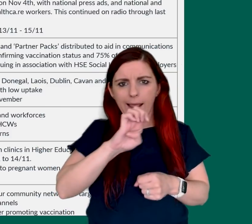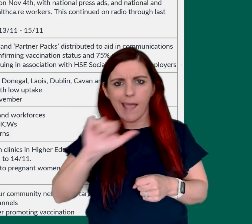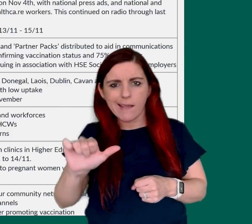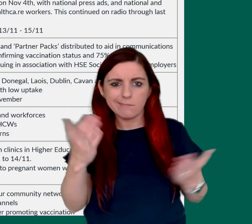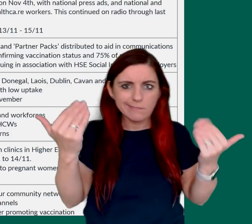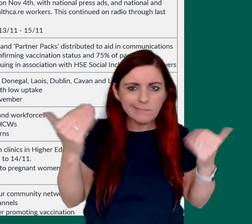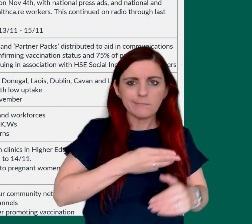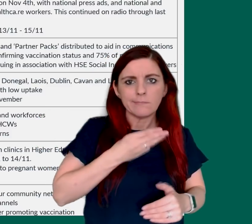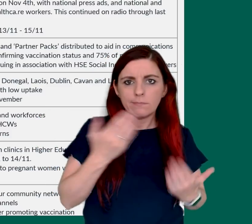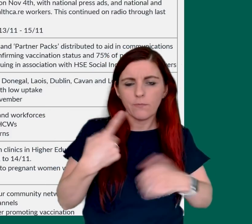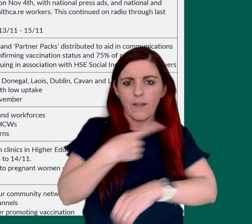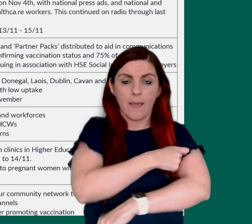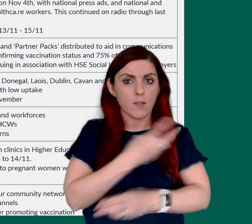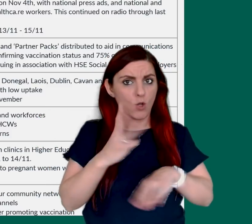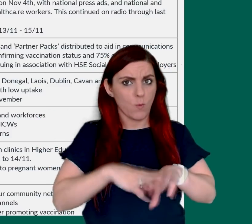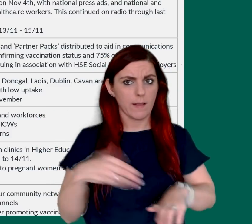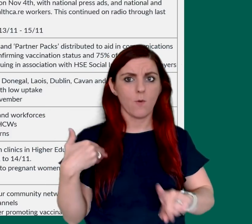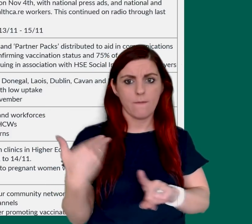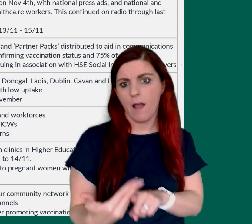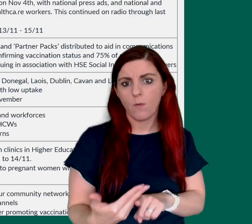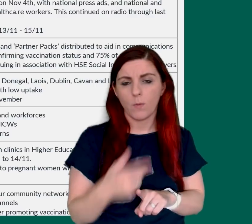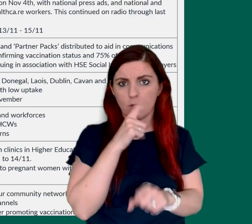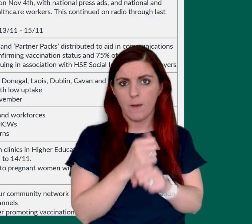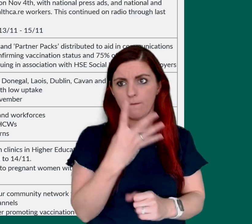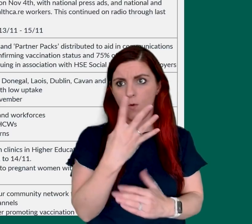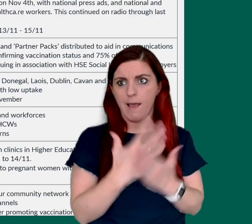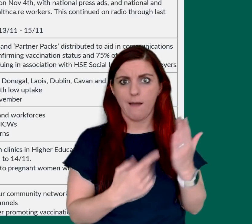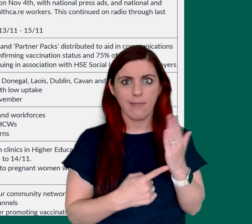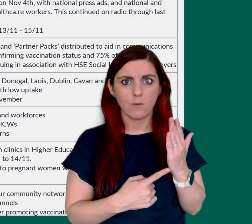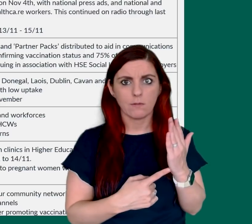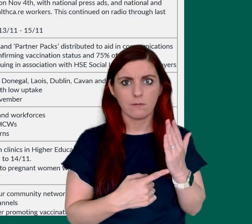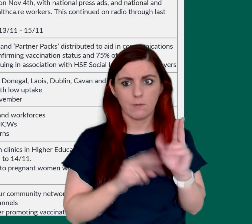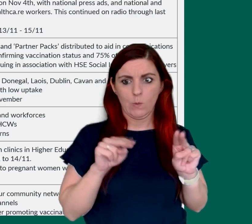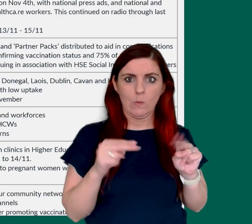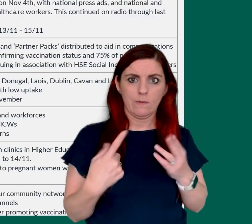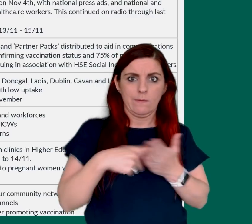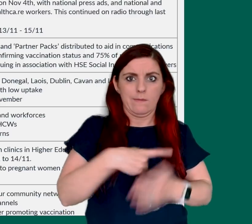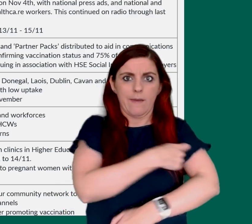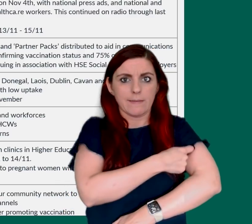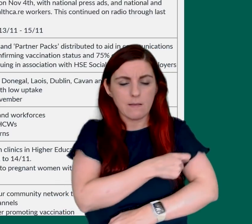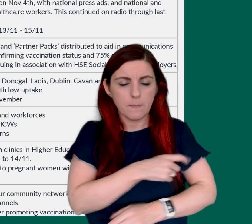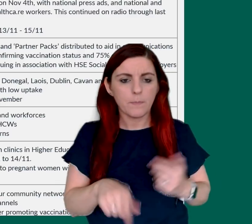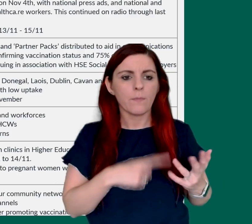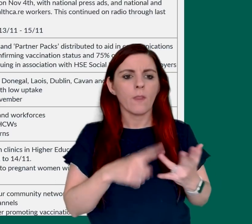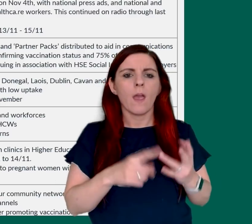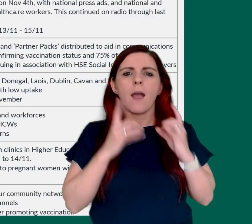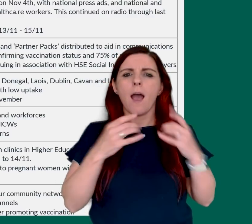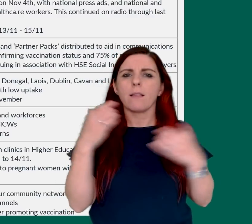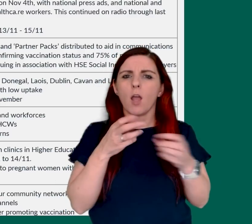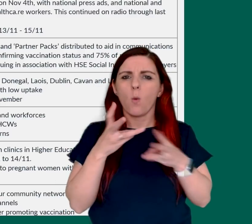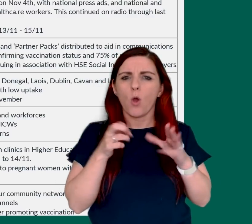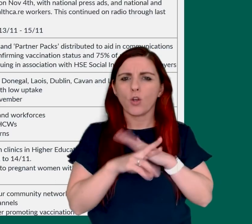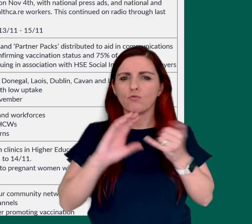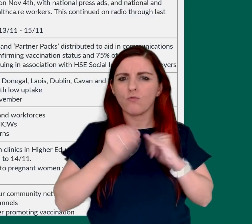worked fairly well in terms of the numbers I mentioned earlier, about the 4,500, for example. Working with industry, healthcare workers in terms of trying to